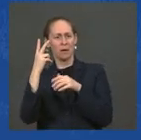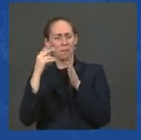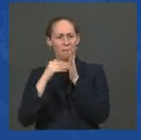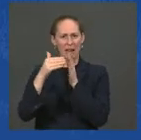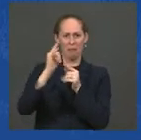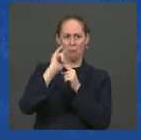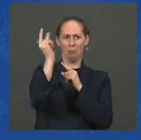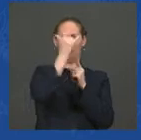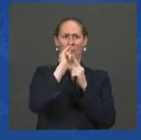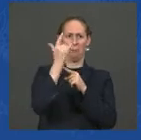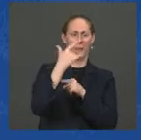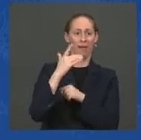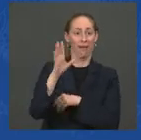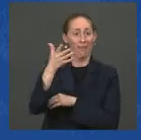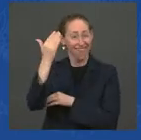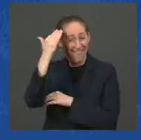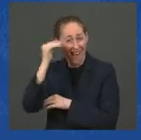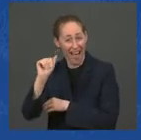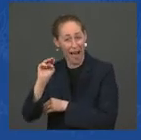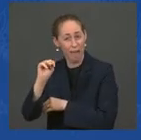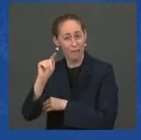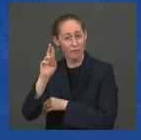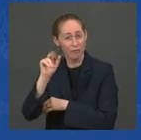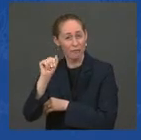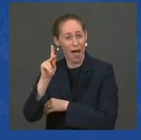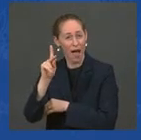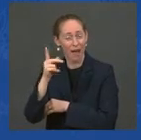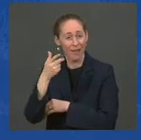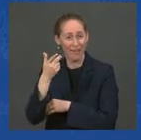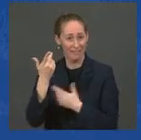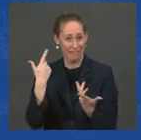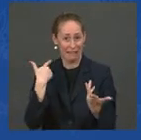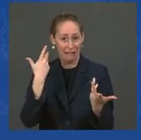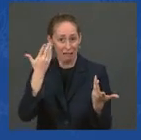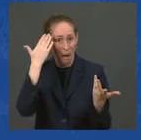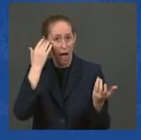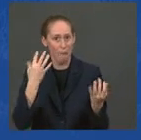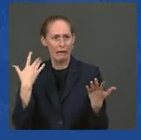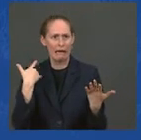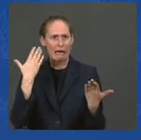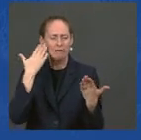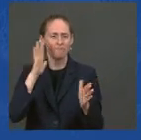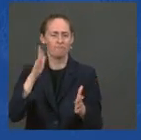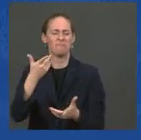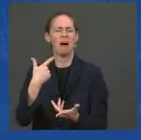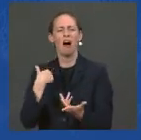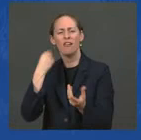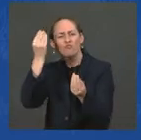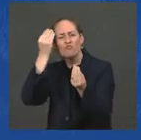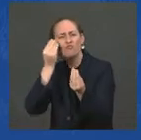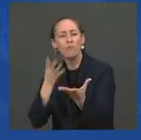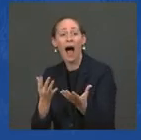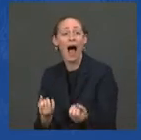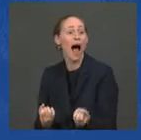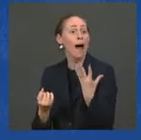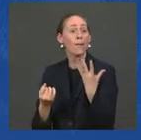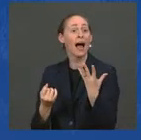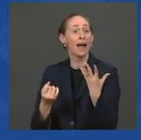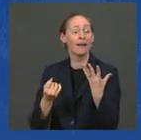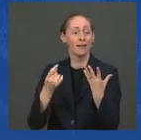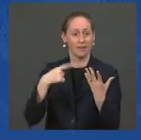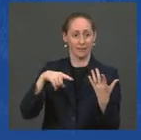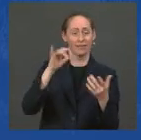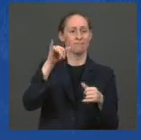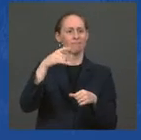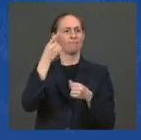many miles you did Amtrak?" And I said, "No, Ange, I don't have any idea, pal." He said, "Let me tell you, we were at the retirement dinner." And he said, "We added